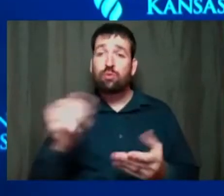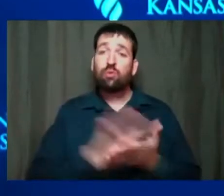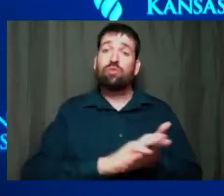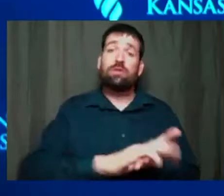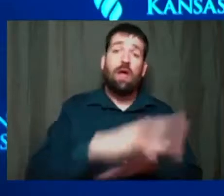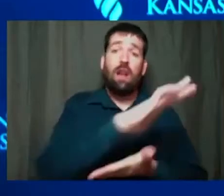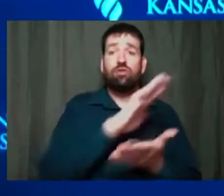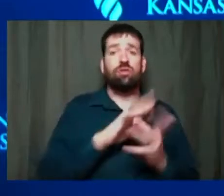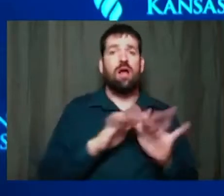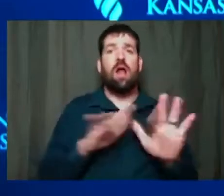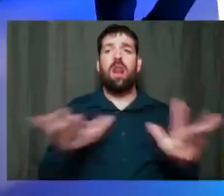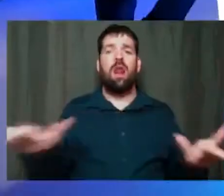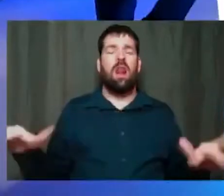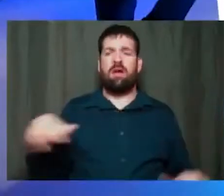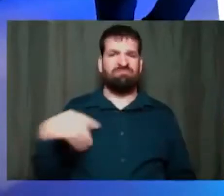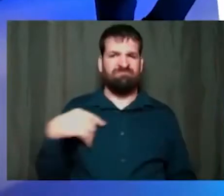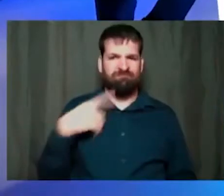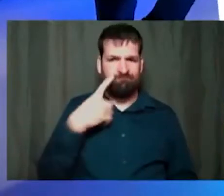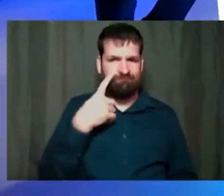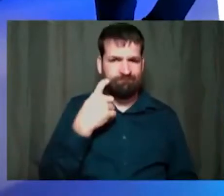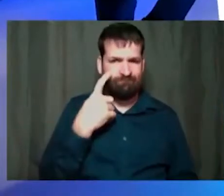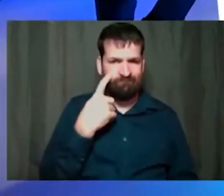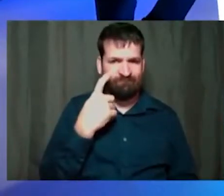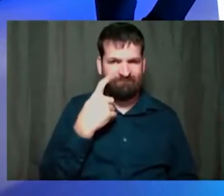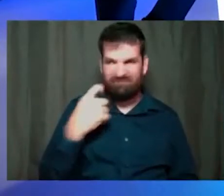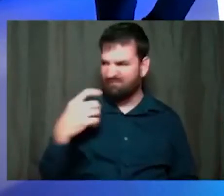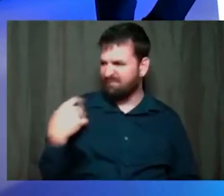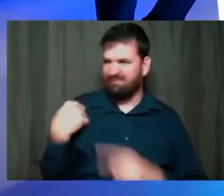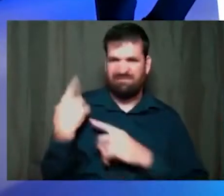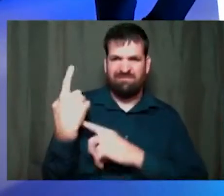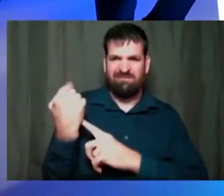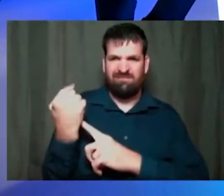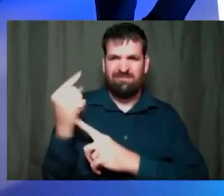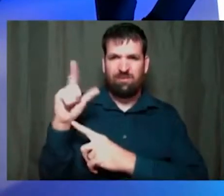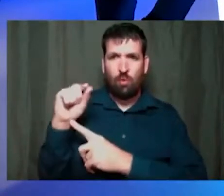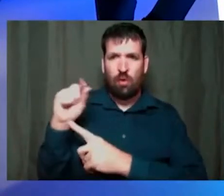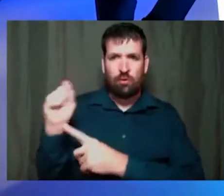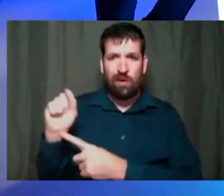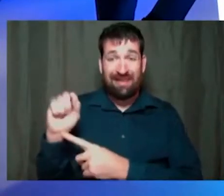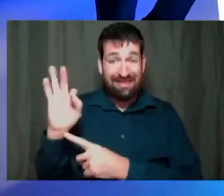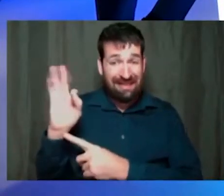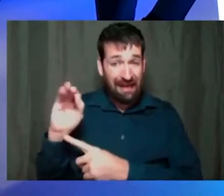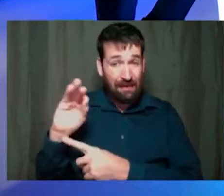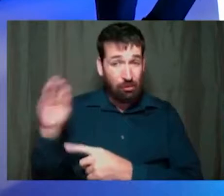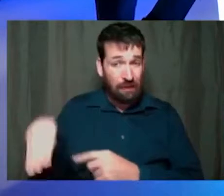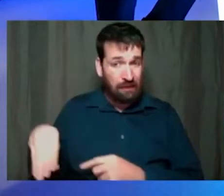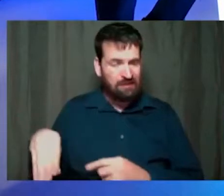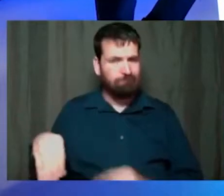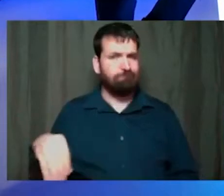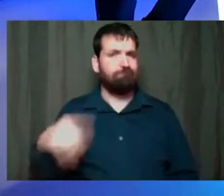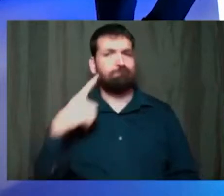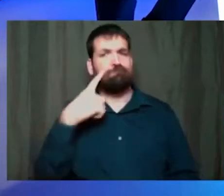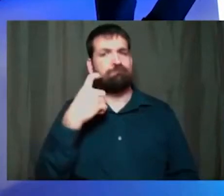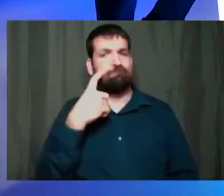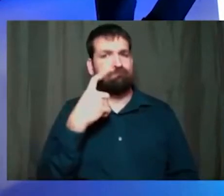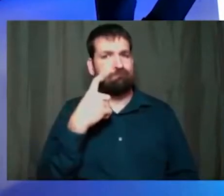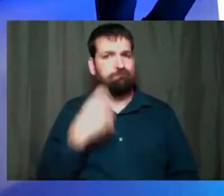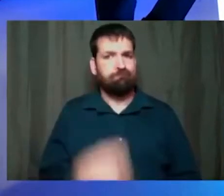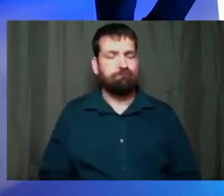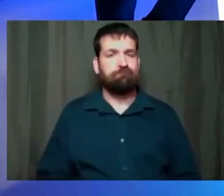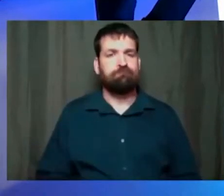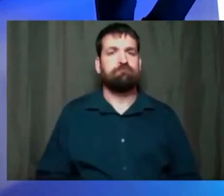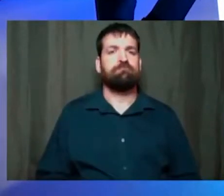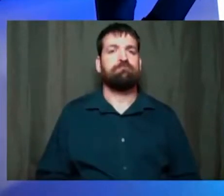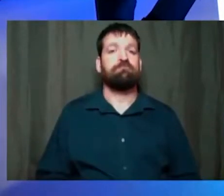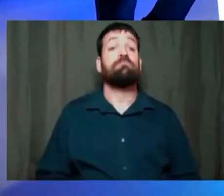suspicious. 90% of the in number. 2020. That's We're a little suspicious. Yeah. good No. for you. Okay, so Really. you mentioned